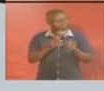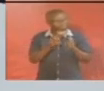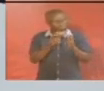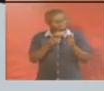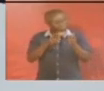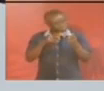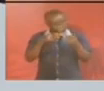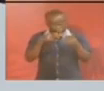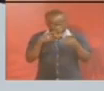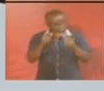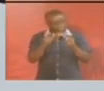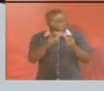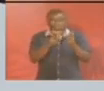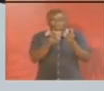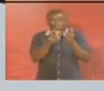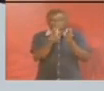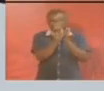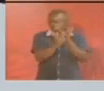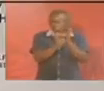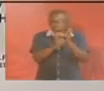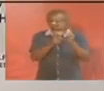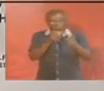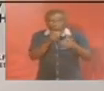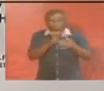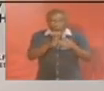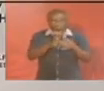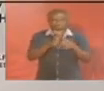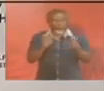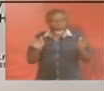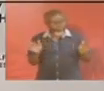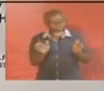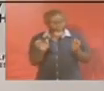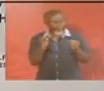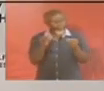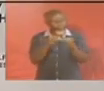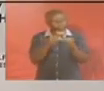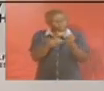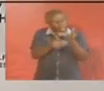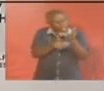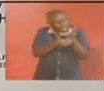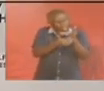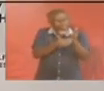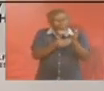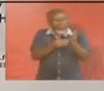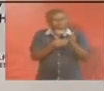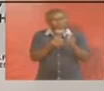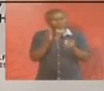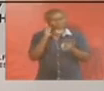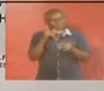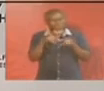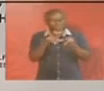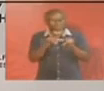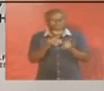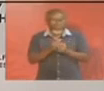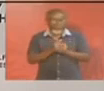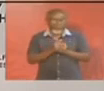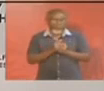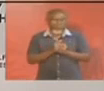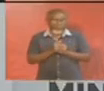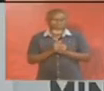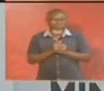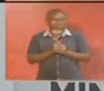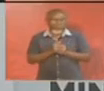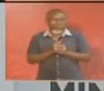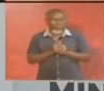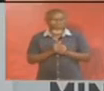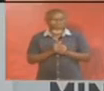to the CMO to expand on question one. Yep. So I mean, not much more expansion in